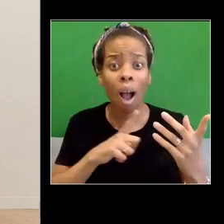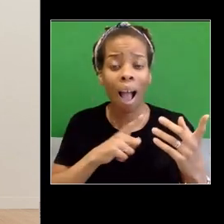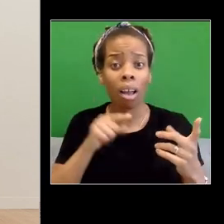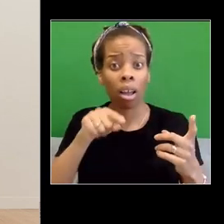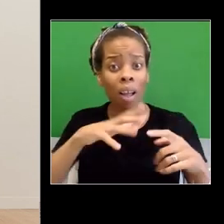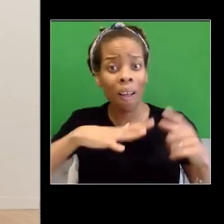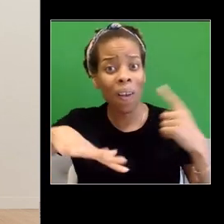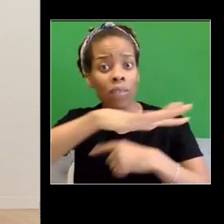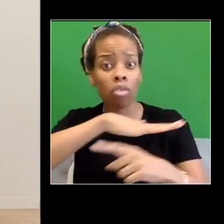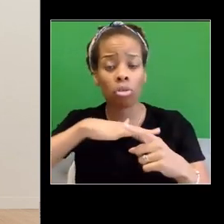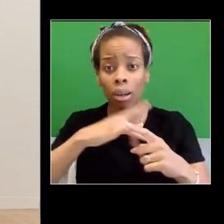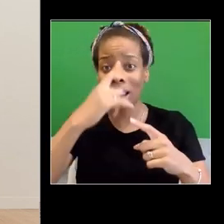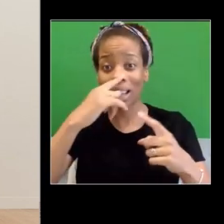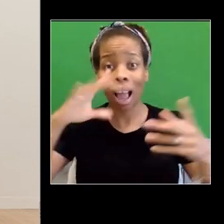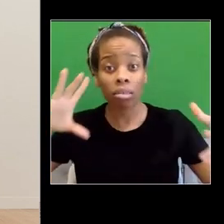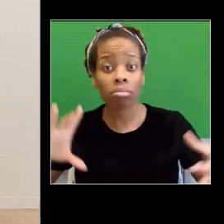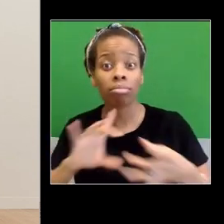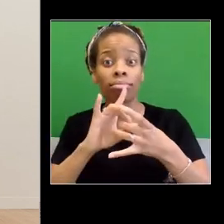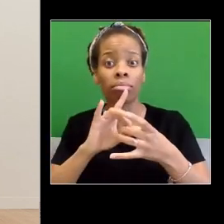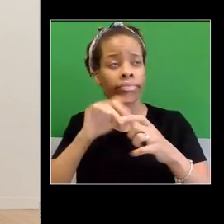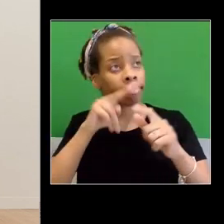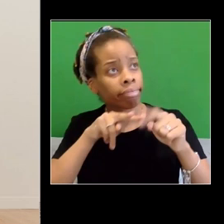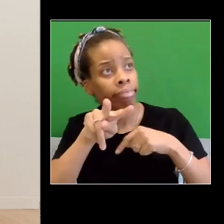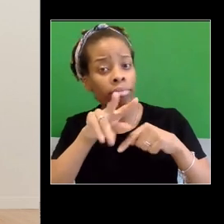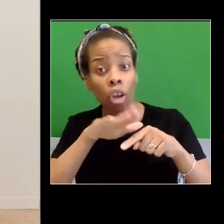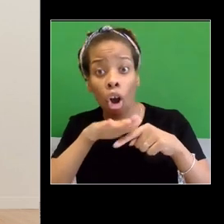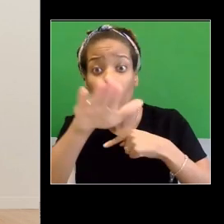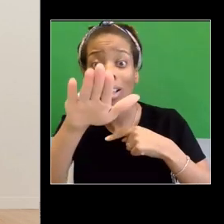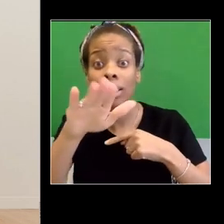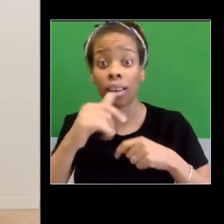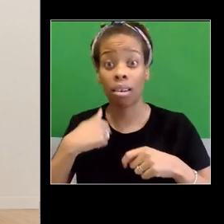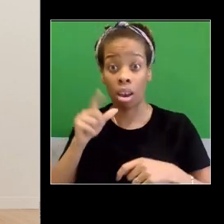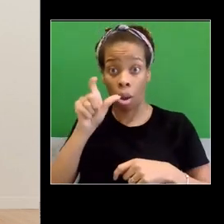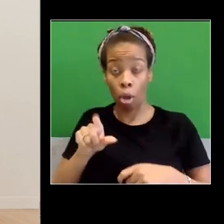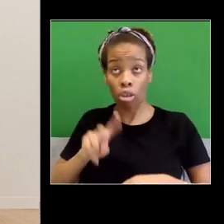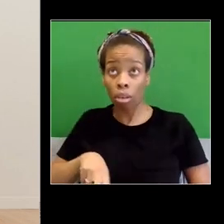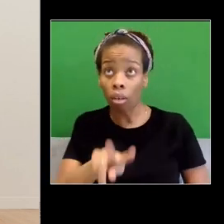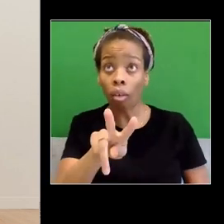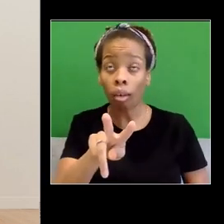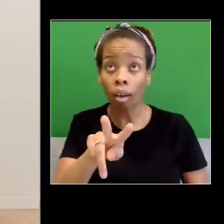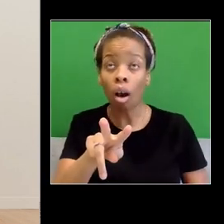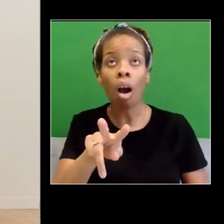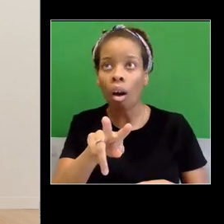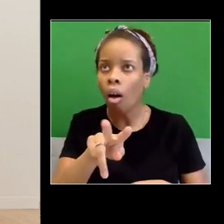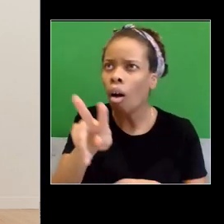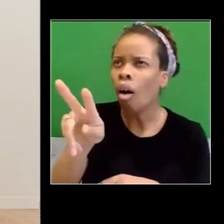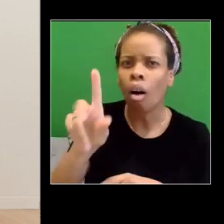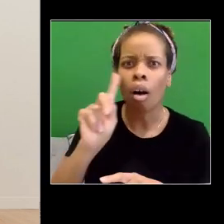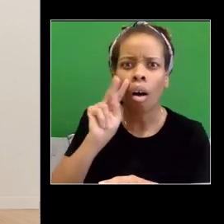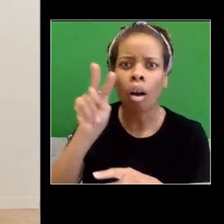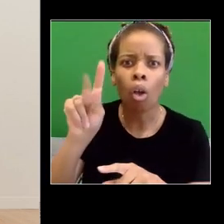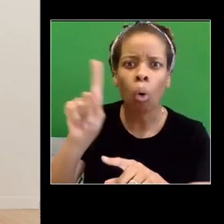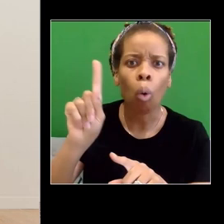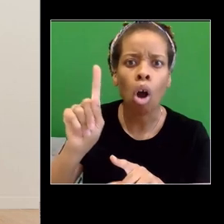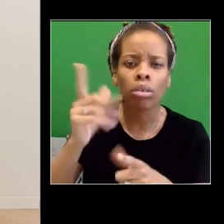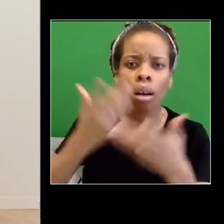interact, looking off into a horizon, and the viewer maybe then follows the subject's gaze. Mm-hmm. So when you're